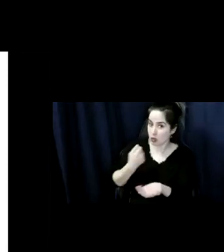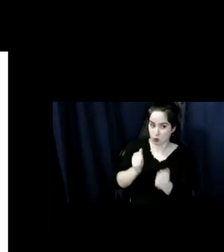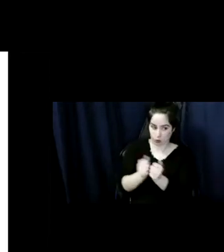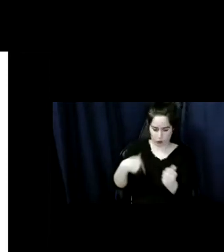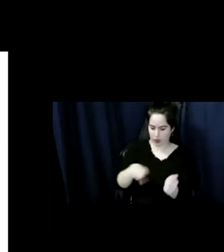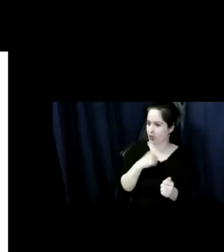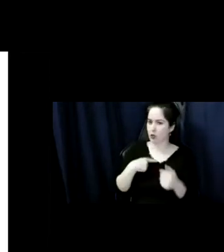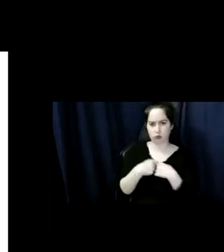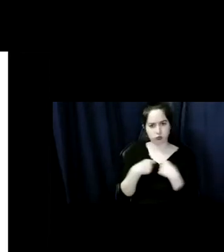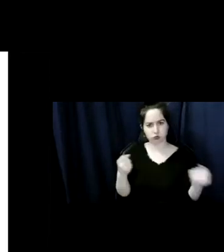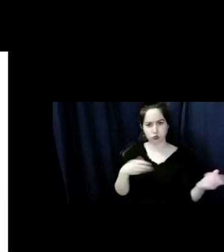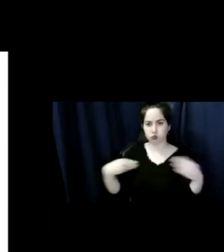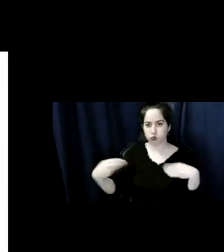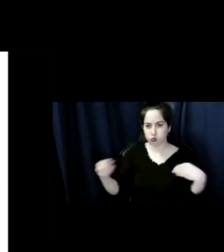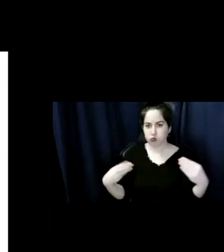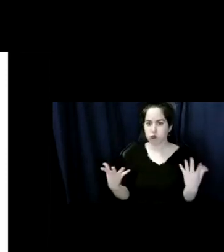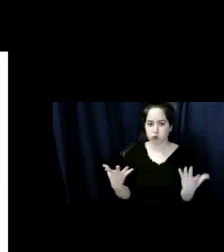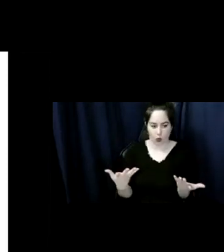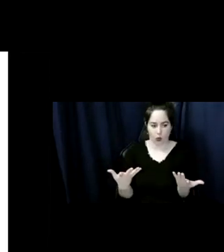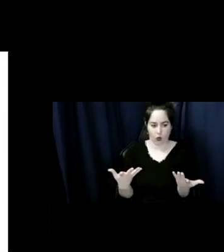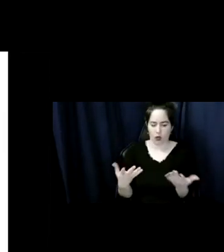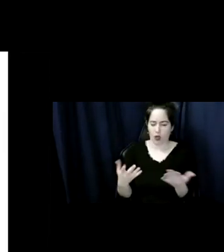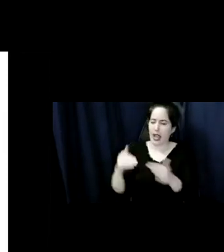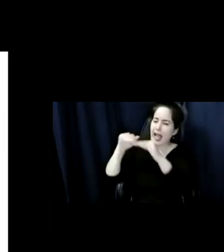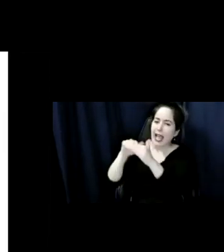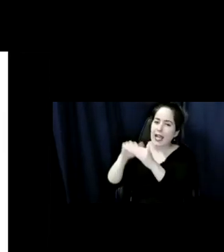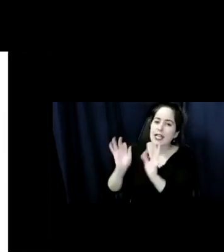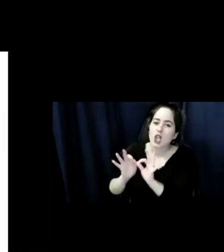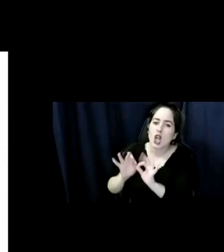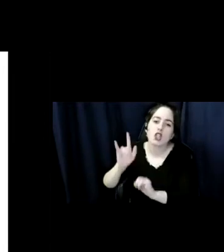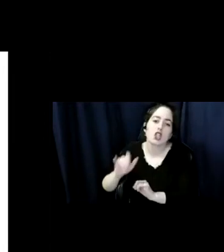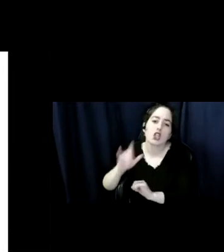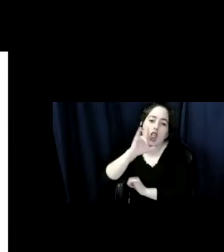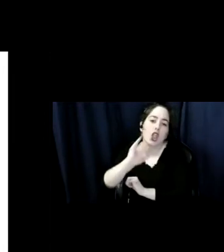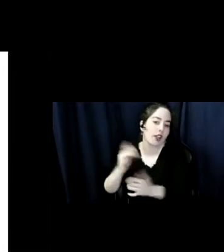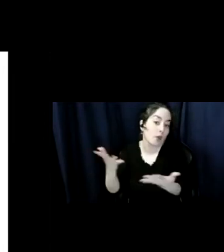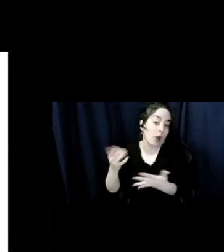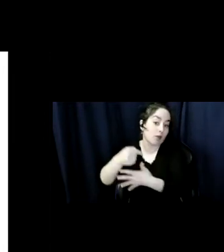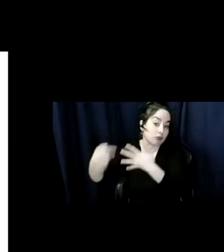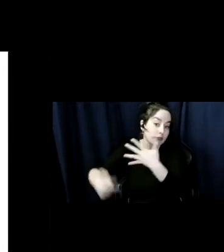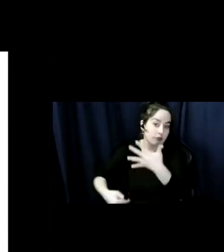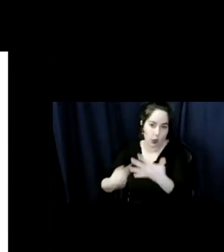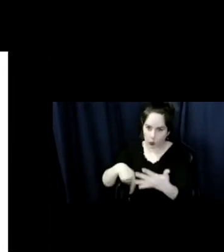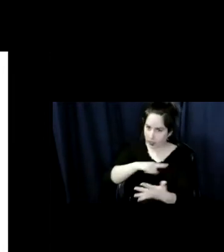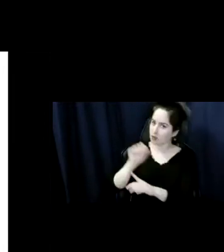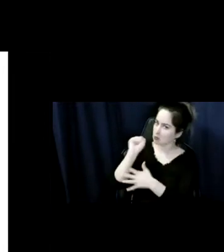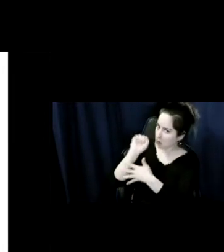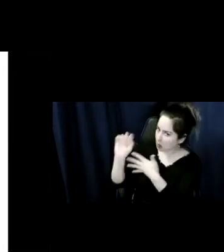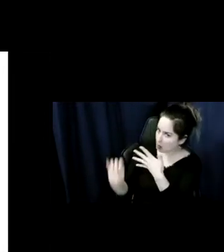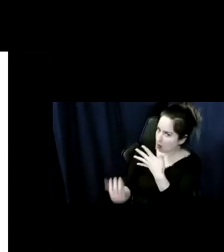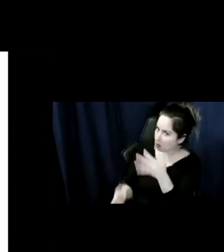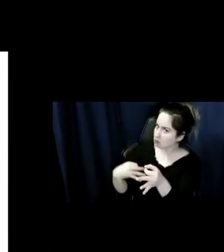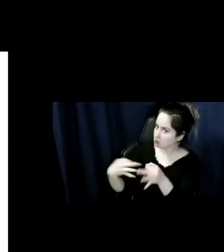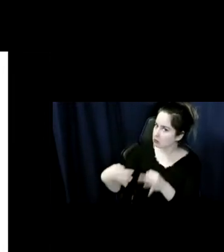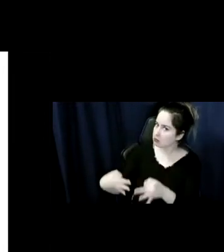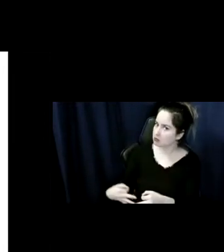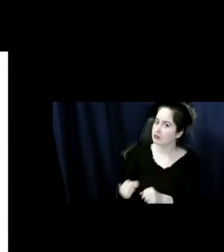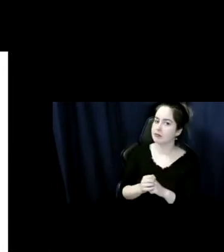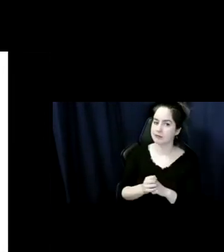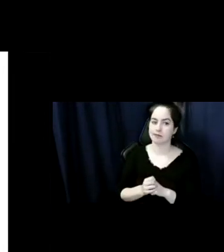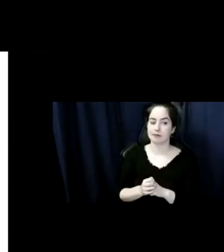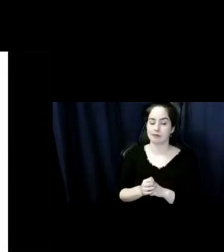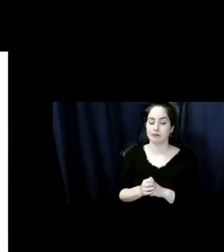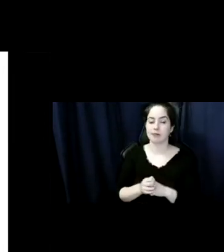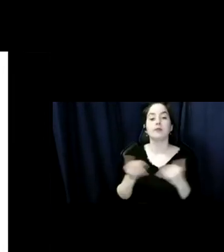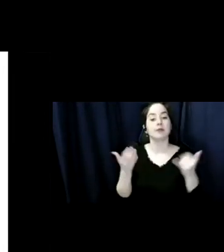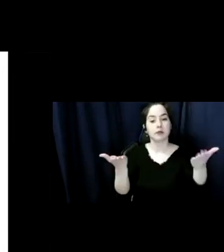and flexible about what those costs might be. So just let us know and we can talk about it. We also